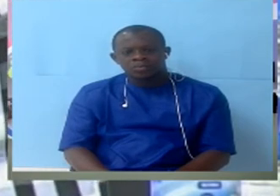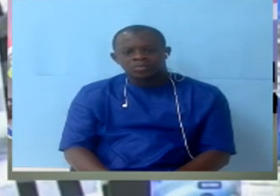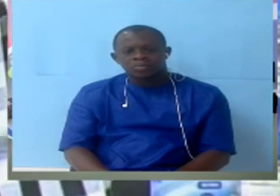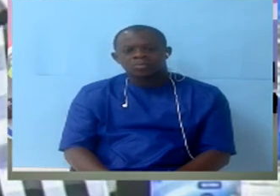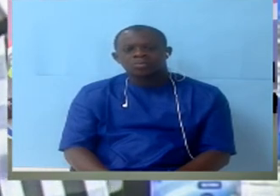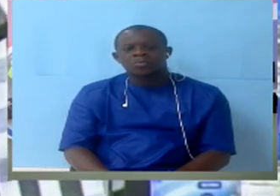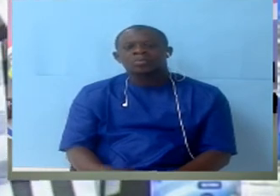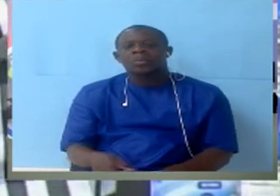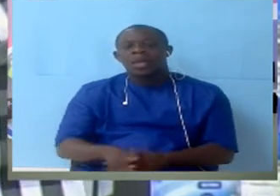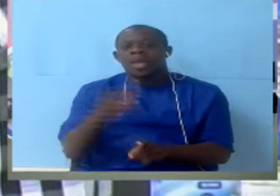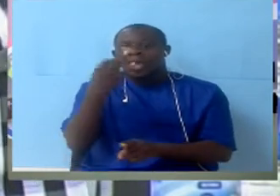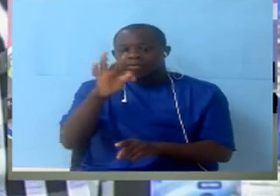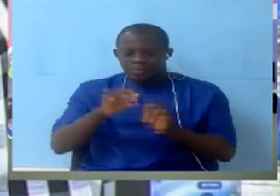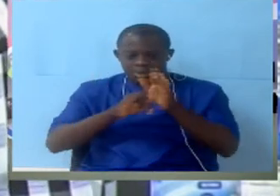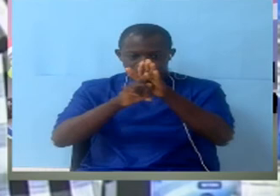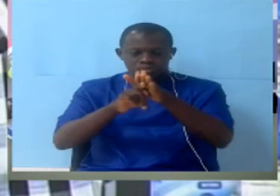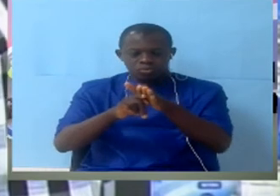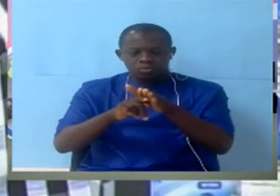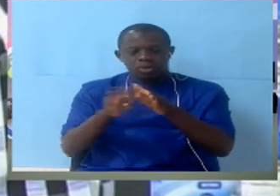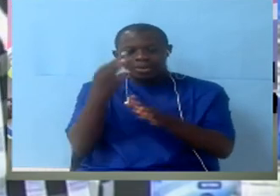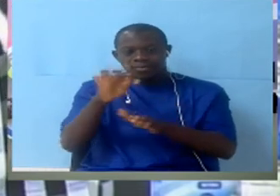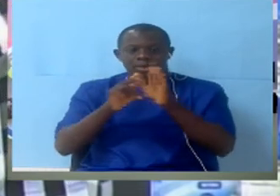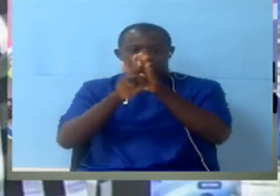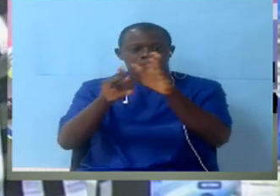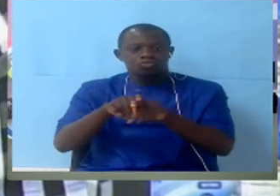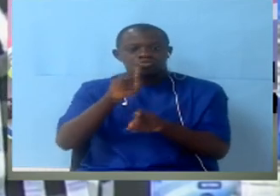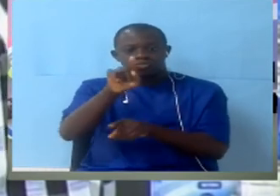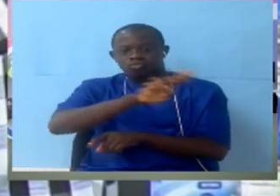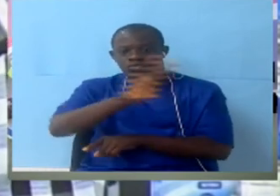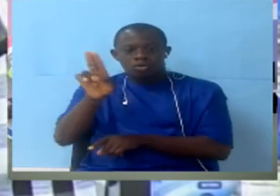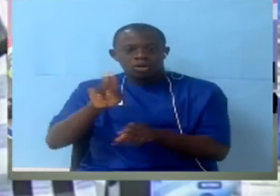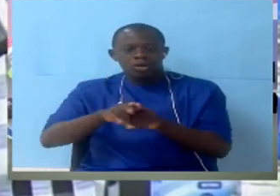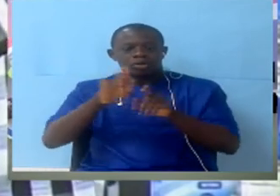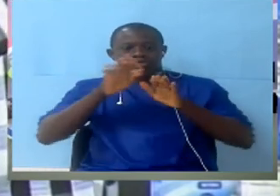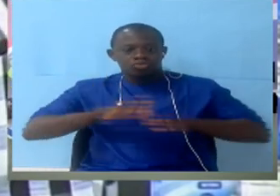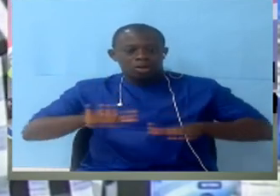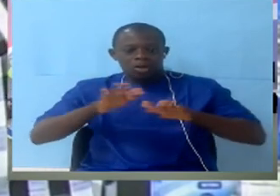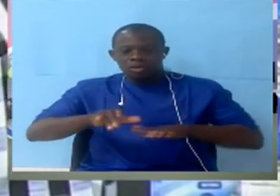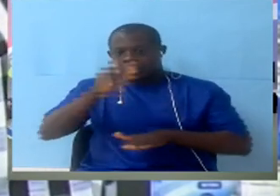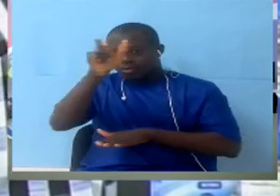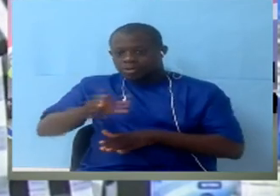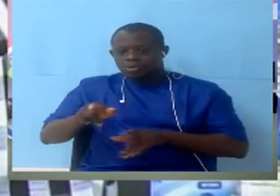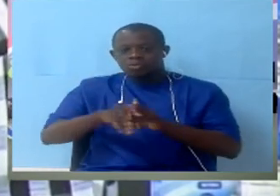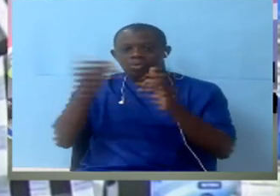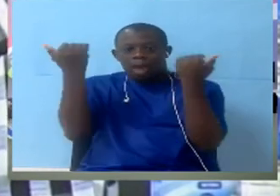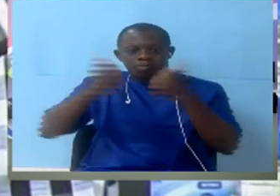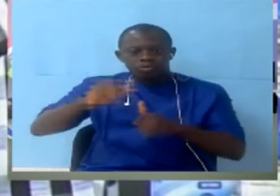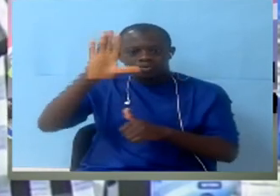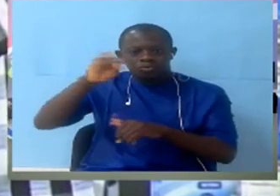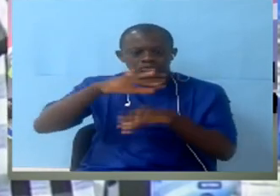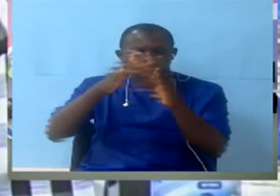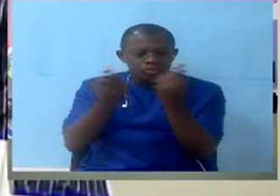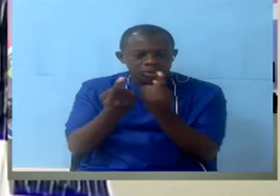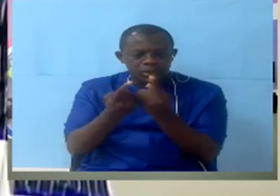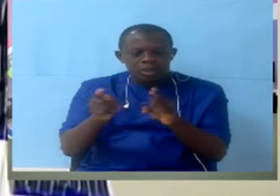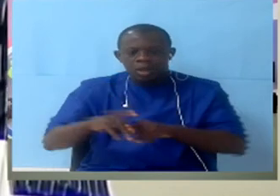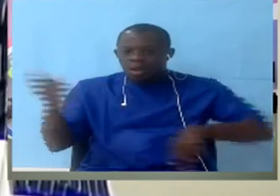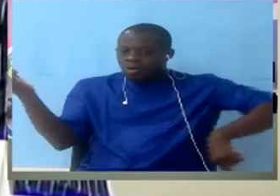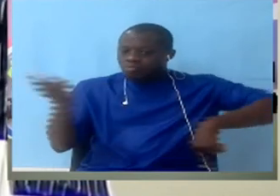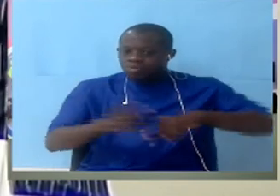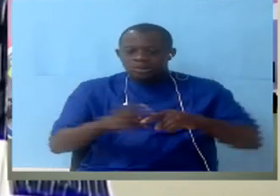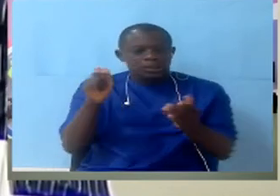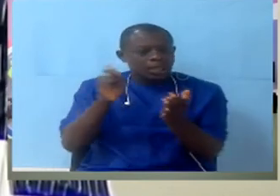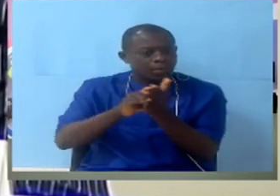level. And if you are not one of their tribe members, you happen to do something, they will punish you instantly,